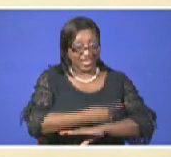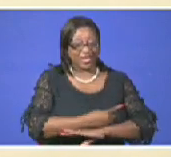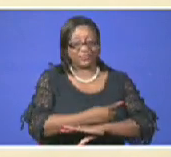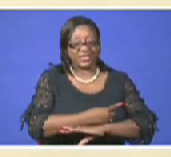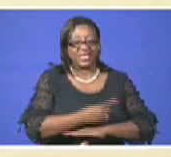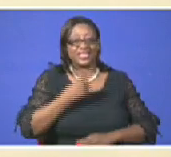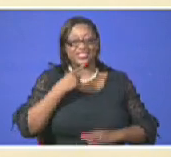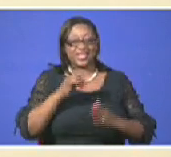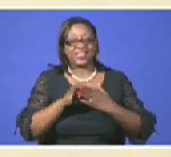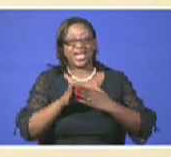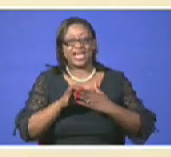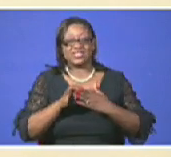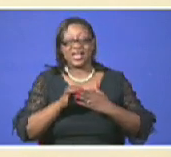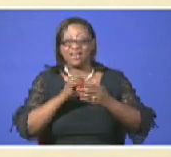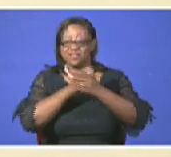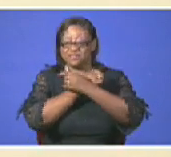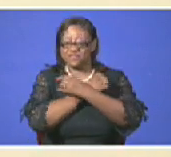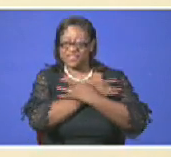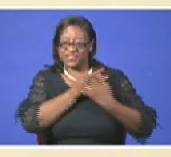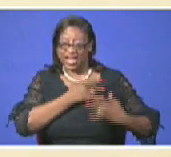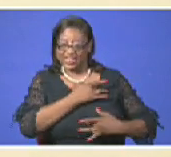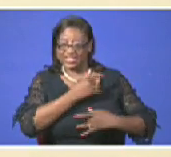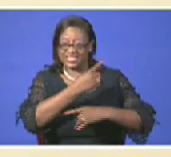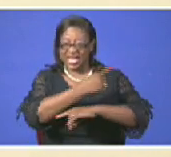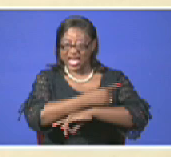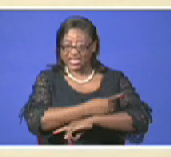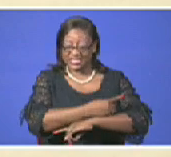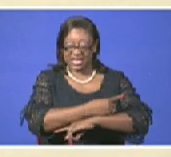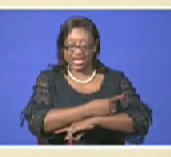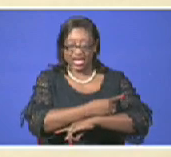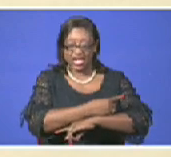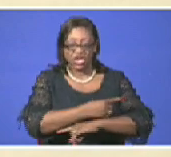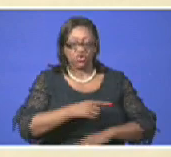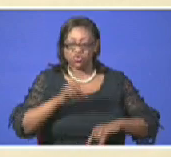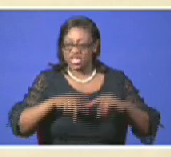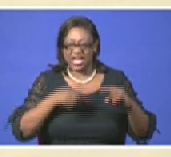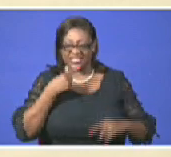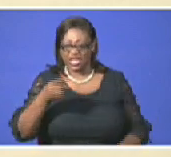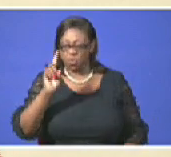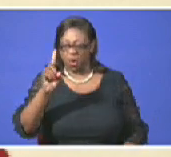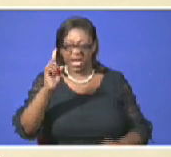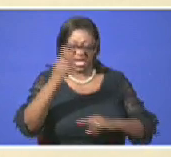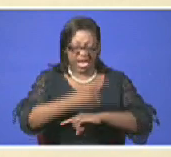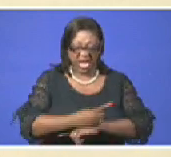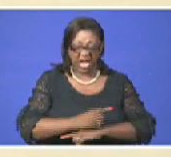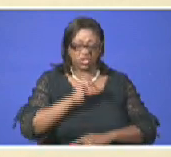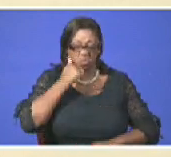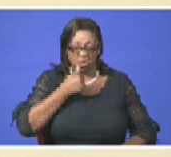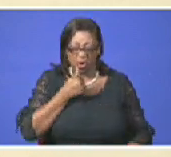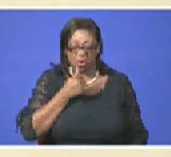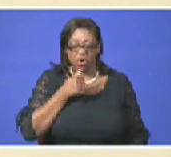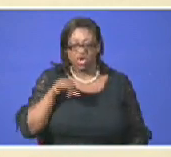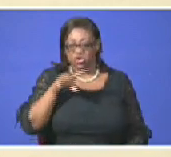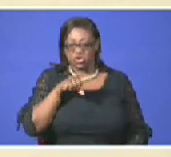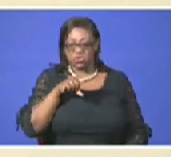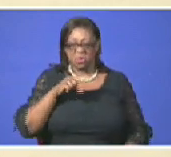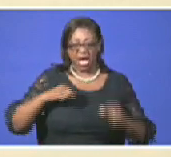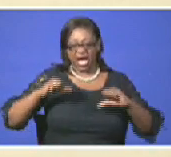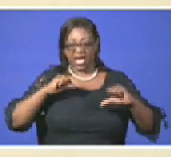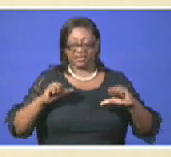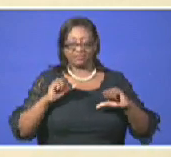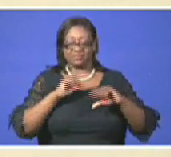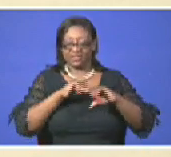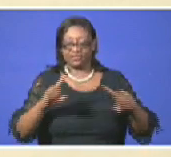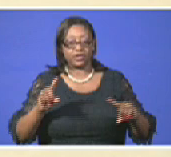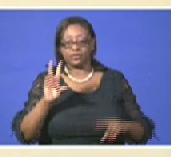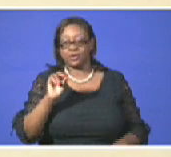way to go. And you can't just say you in love on Valentine's Day and tomorrow is a different day.